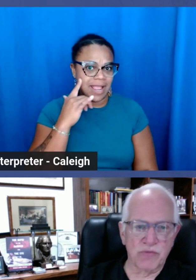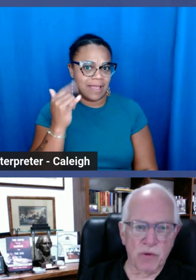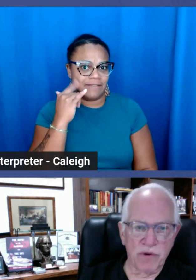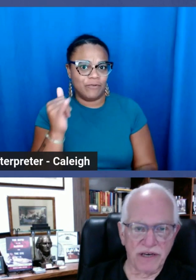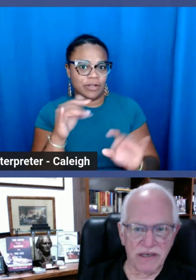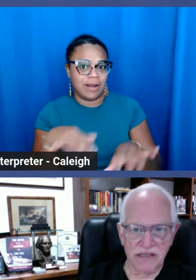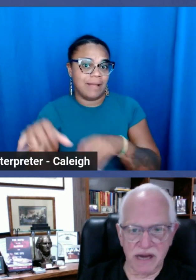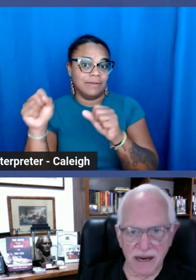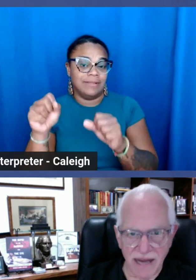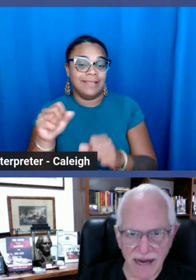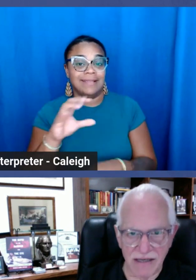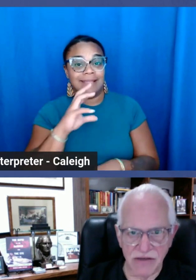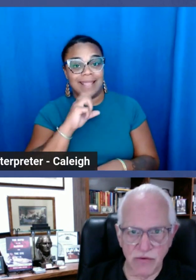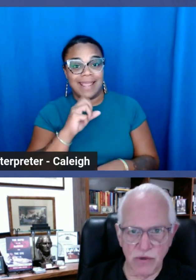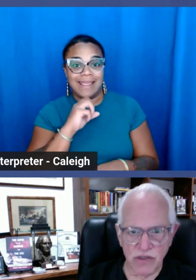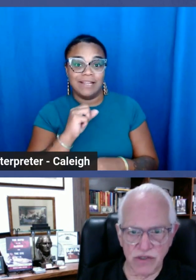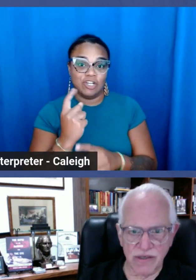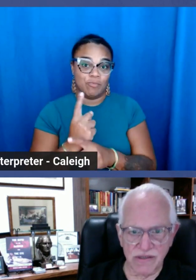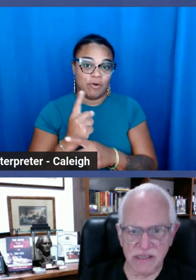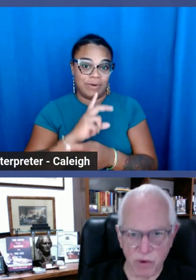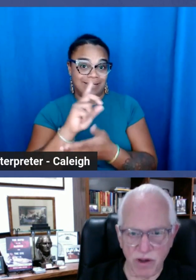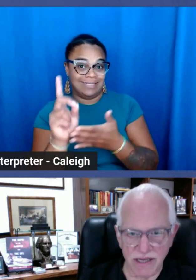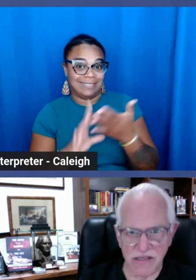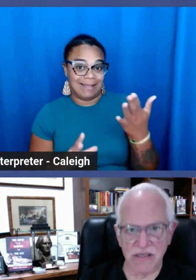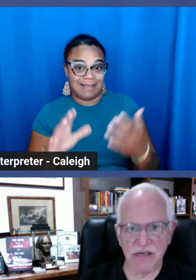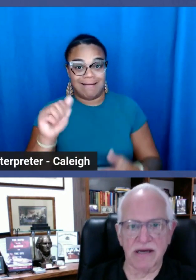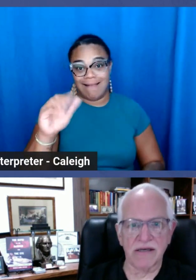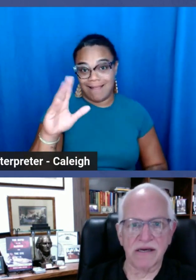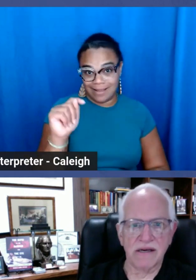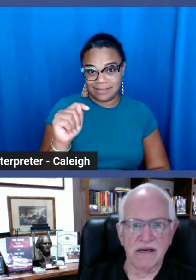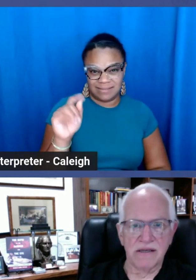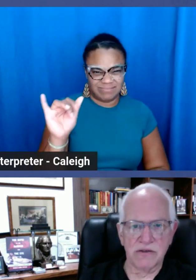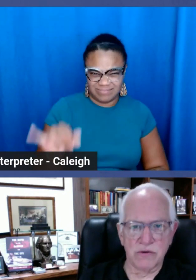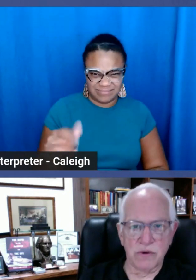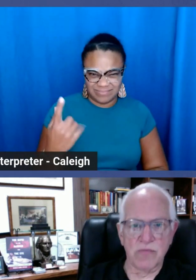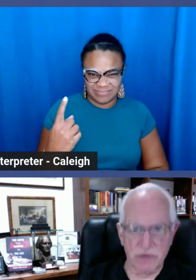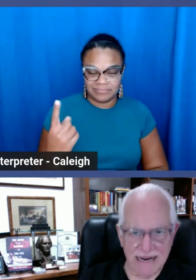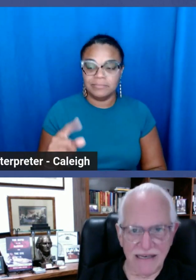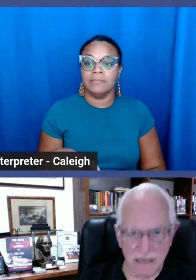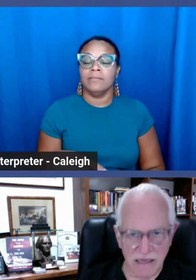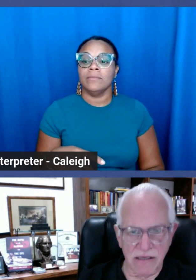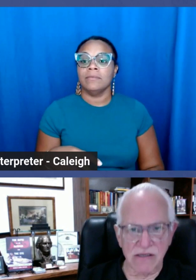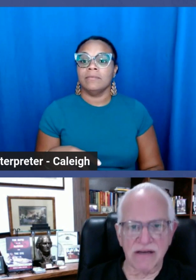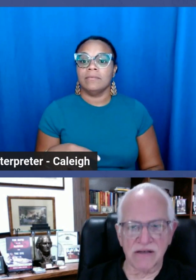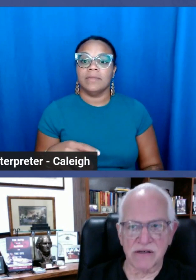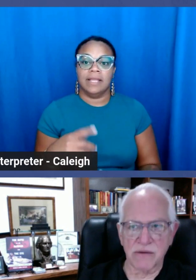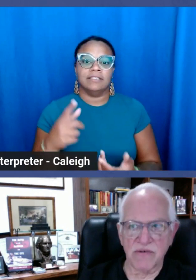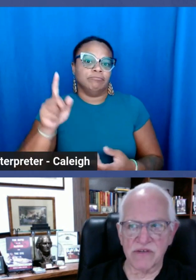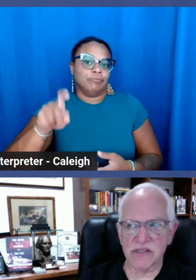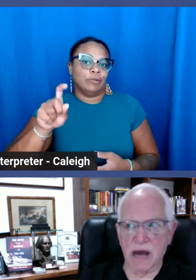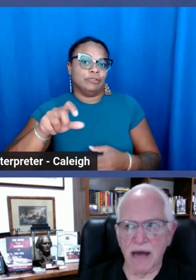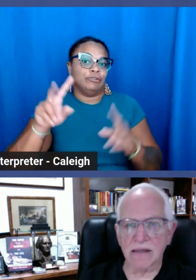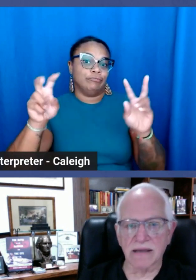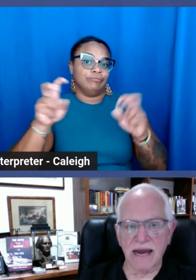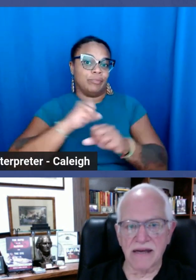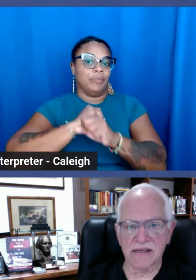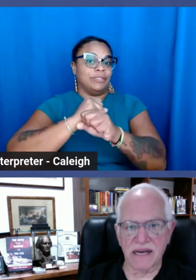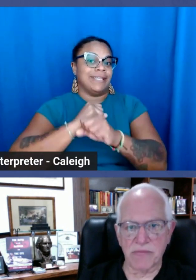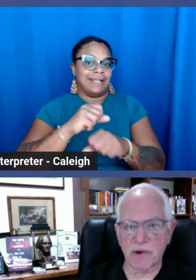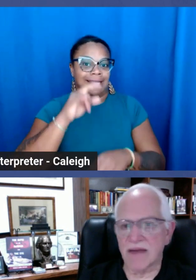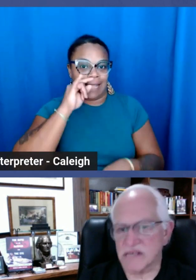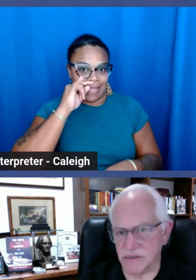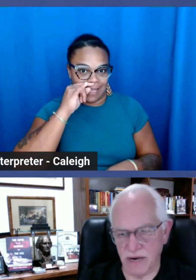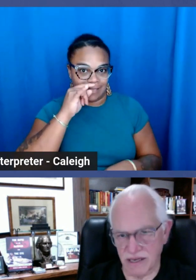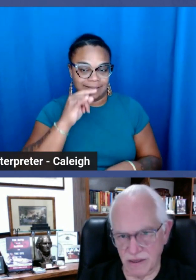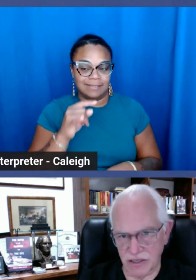Age Appropriate Design Act, which similarly is designed to protect the kids and is styled as